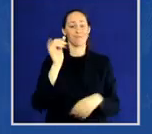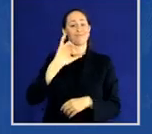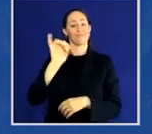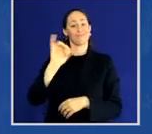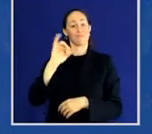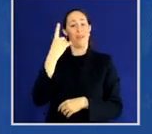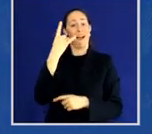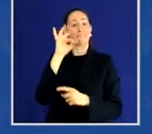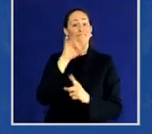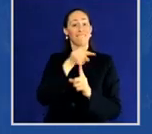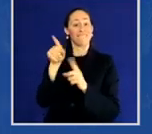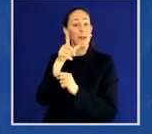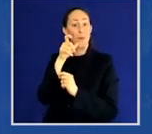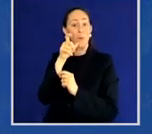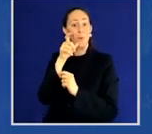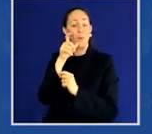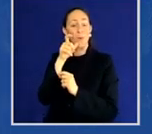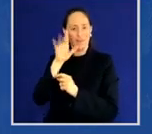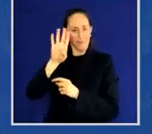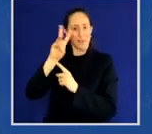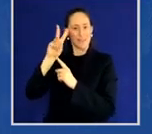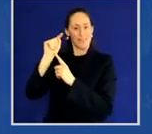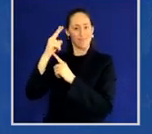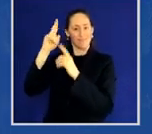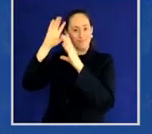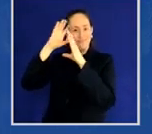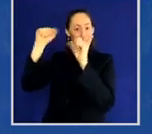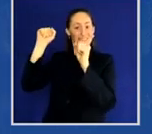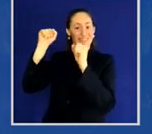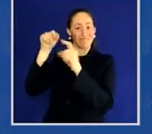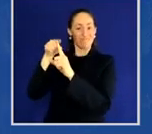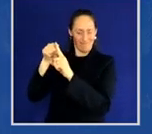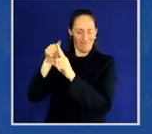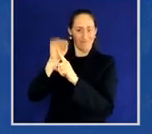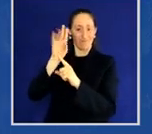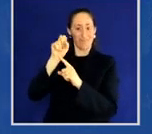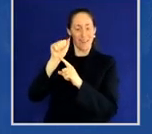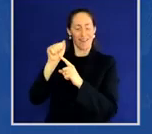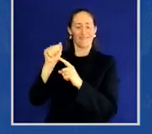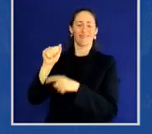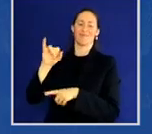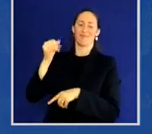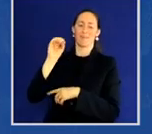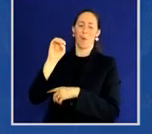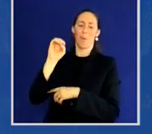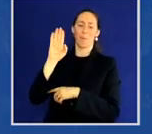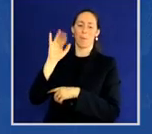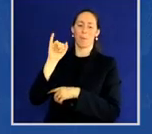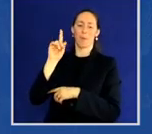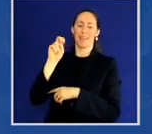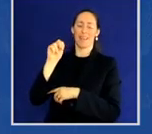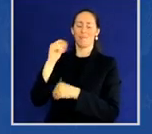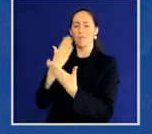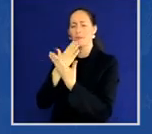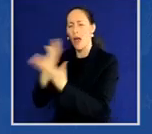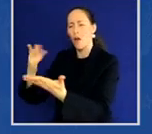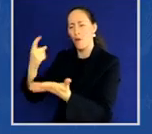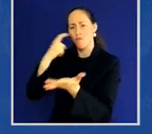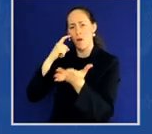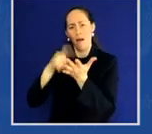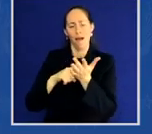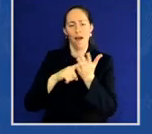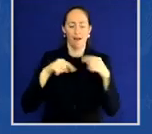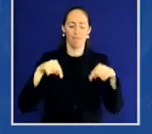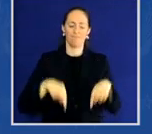Biden. Mr. President, I thank you for being here to mark this milestone with us and for your tremendous